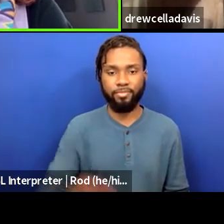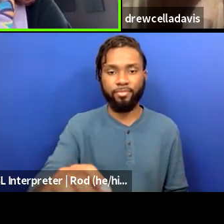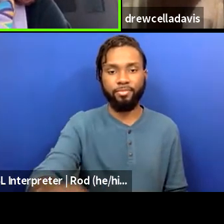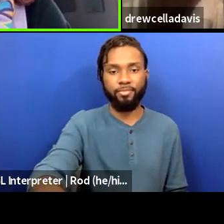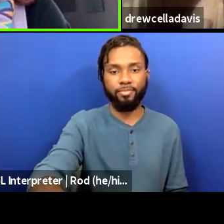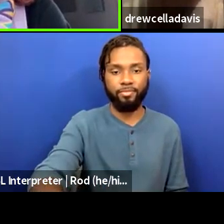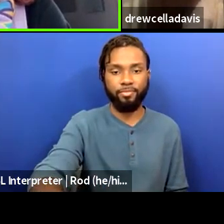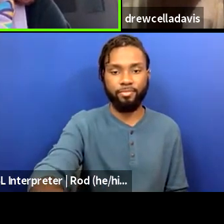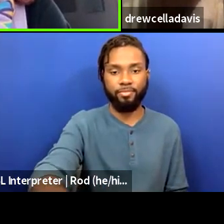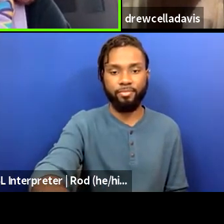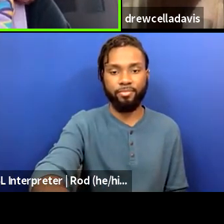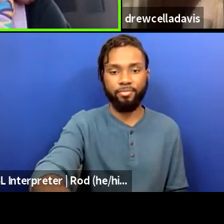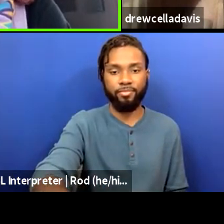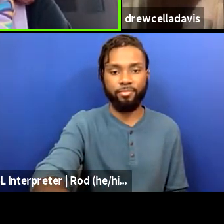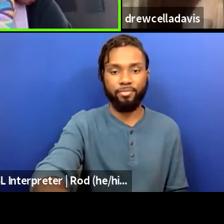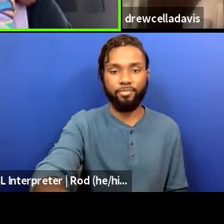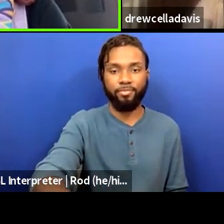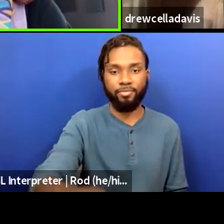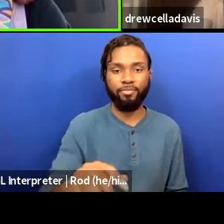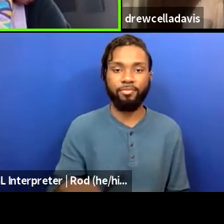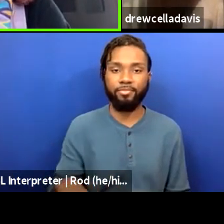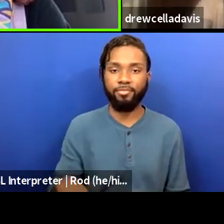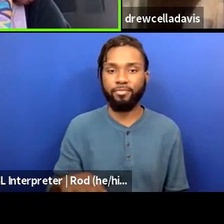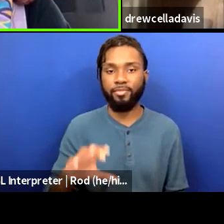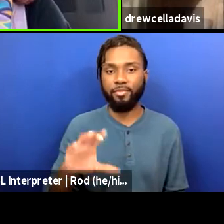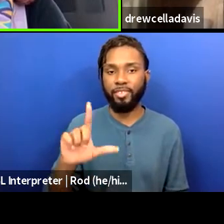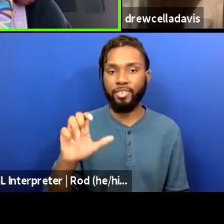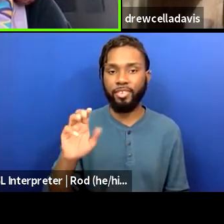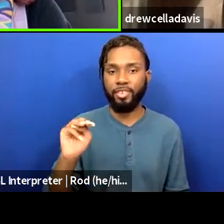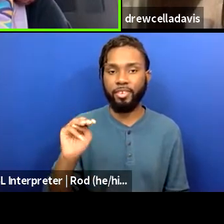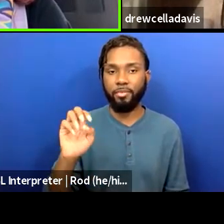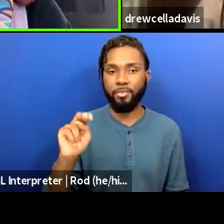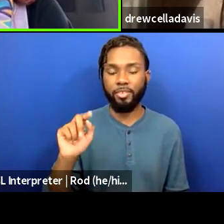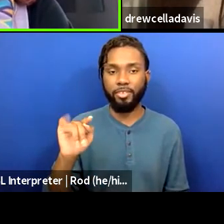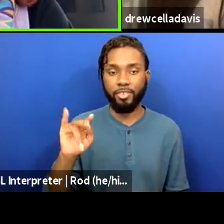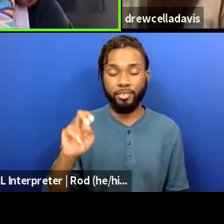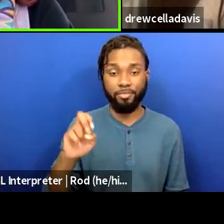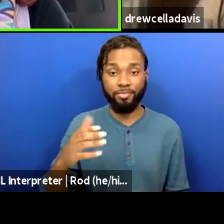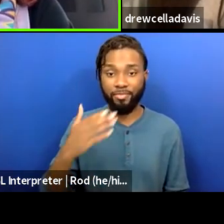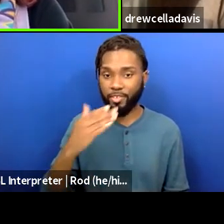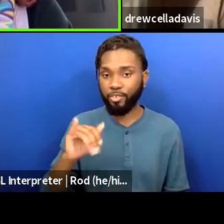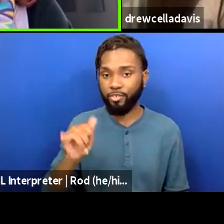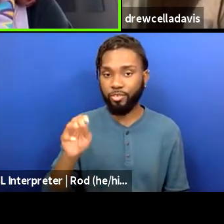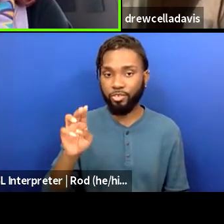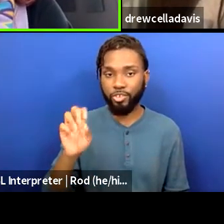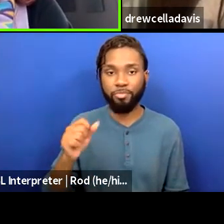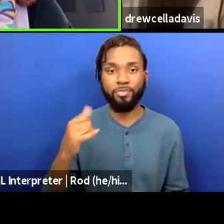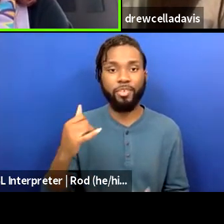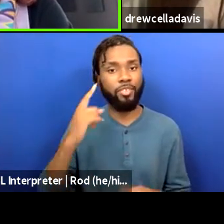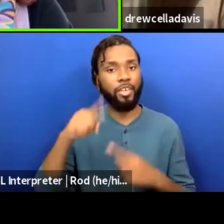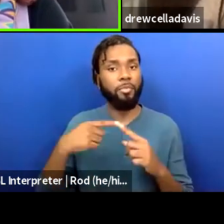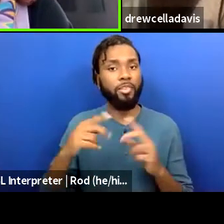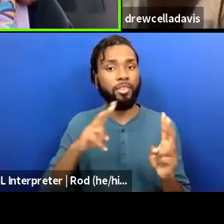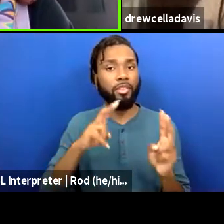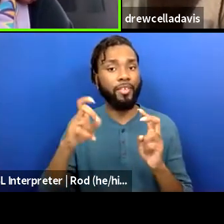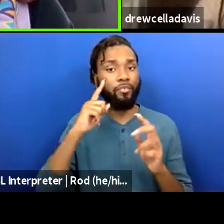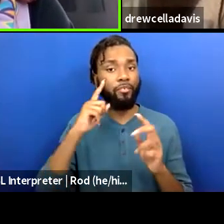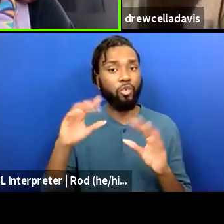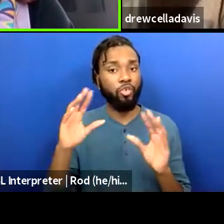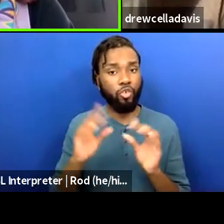Cool. Thank you, James. So thinking about both the theme of the conference and thinking